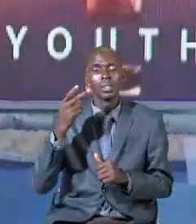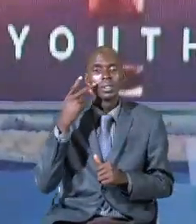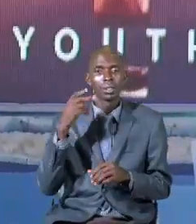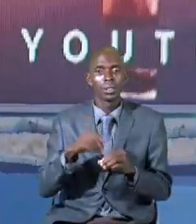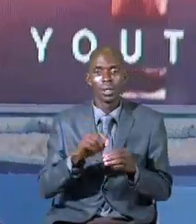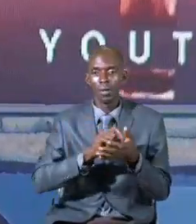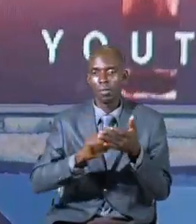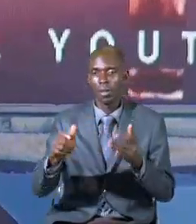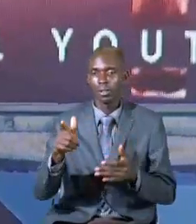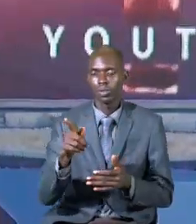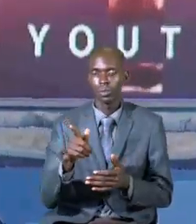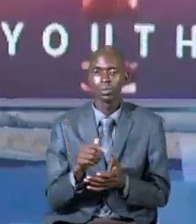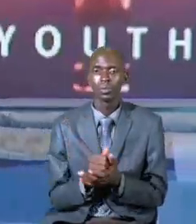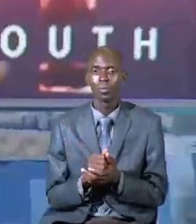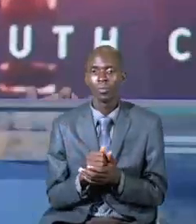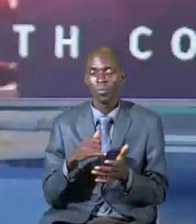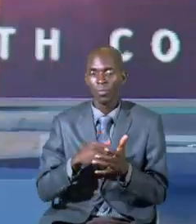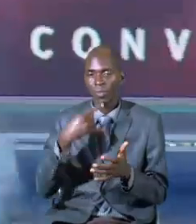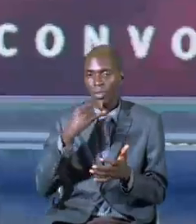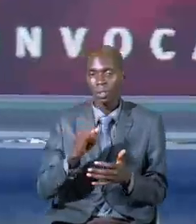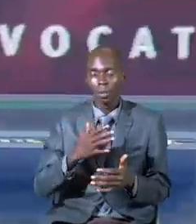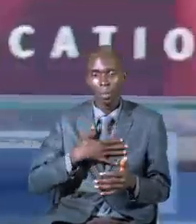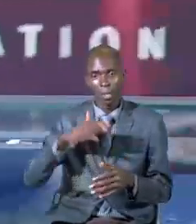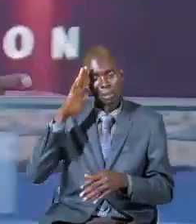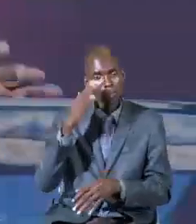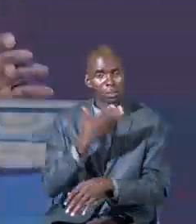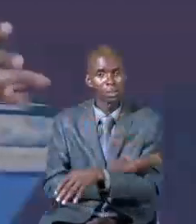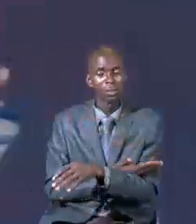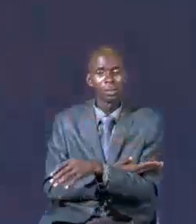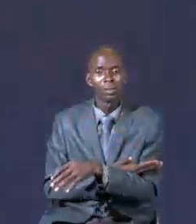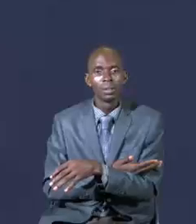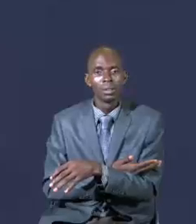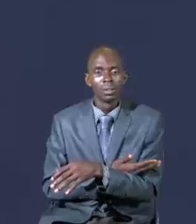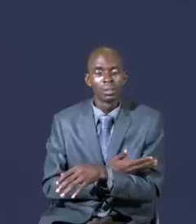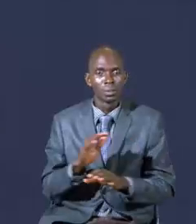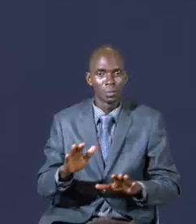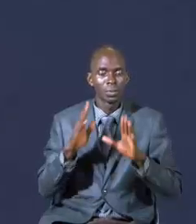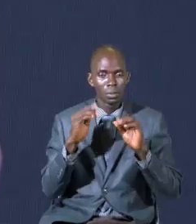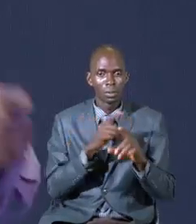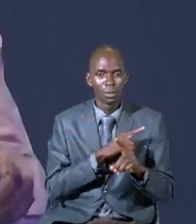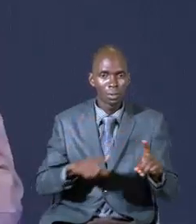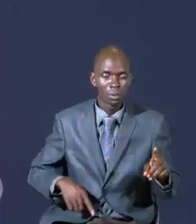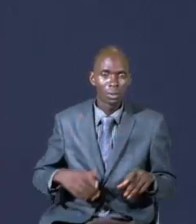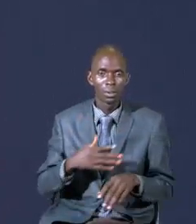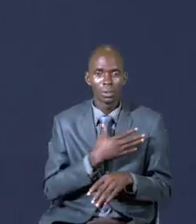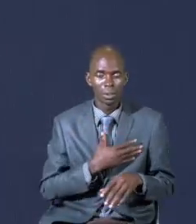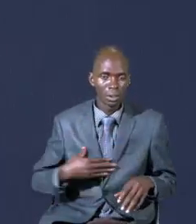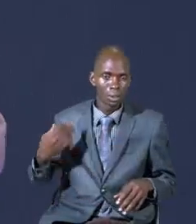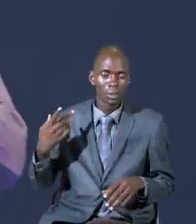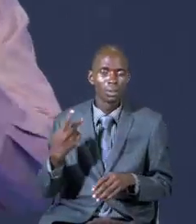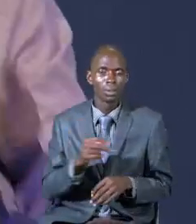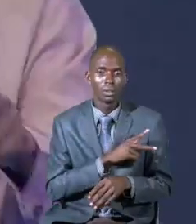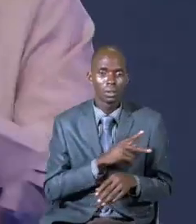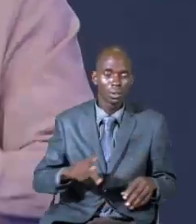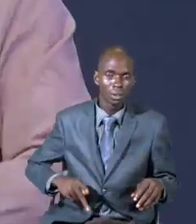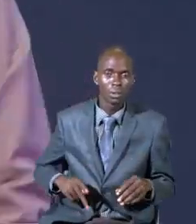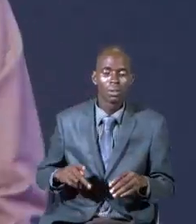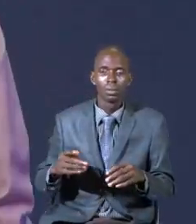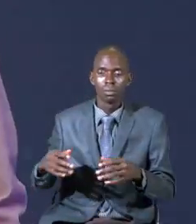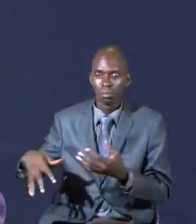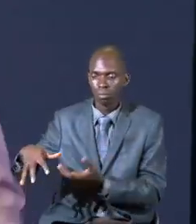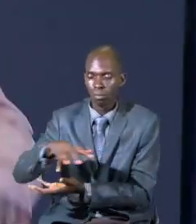son, fear thou the Lord and the King. Meddle not with them that are